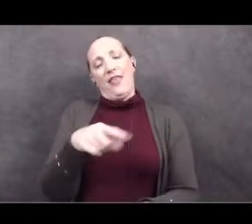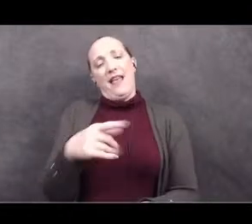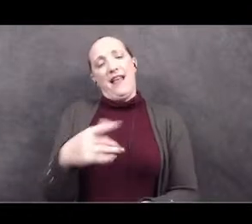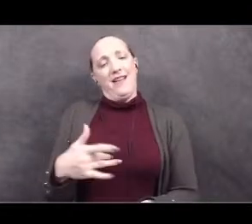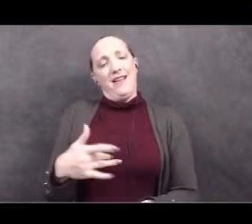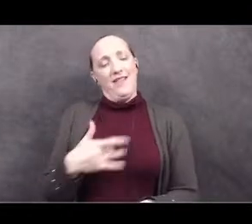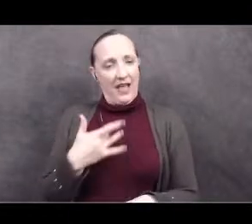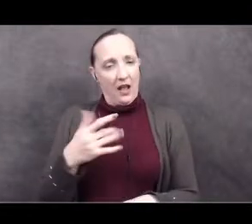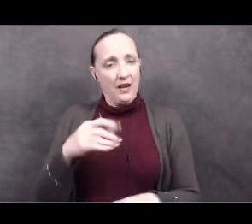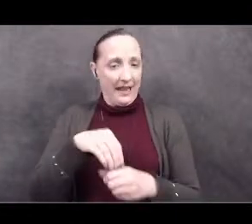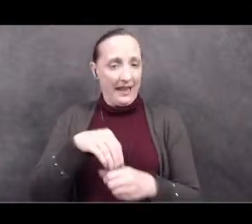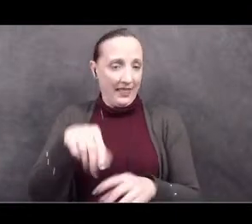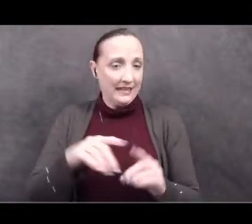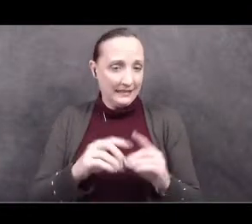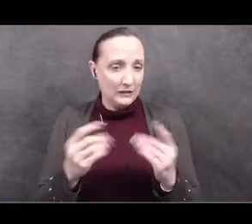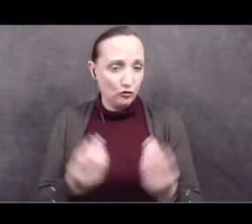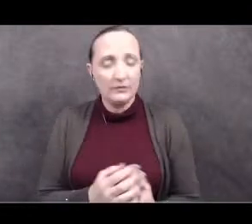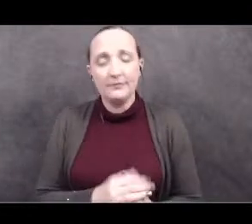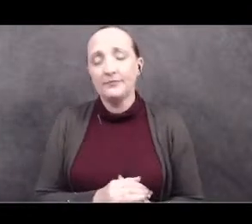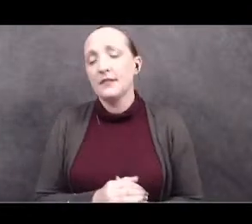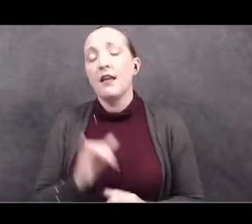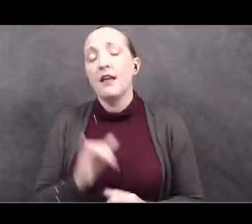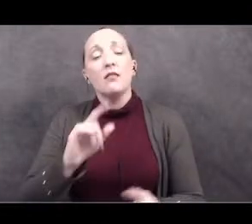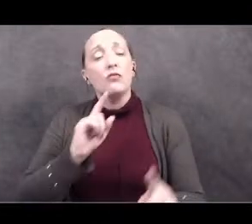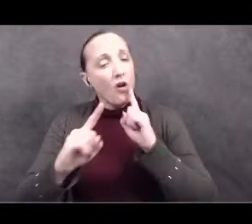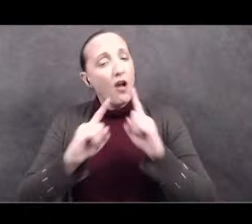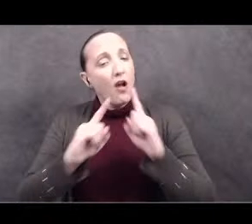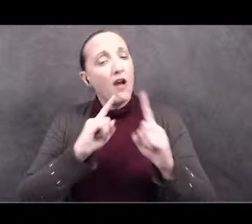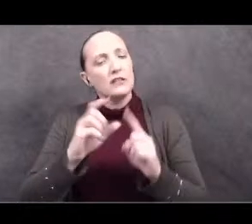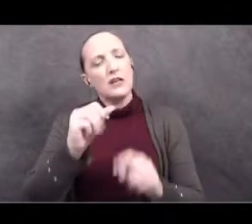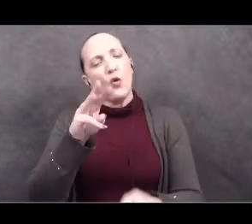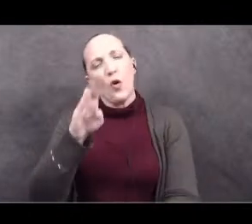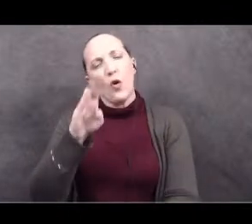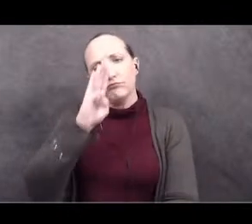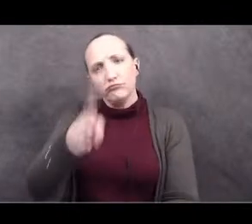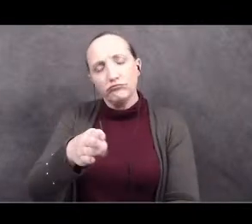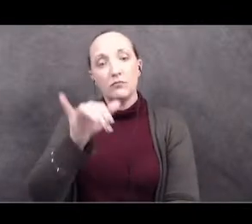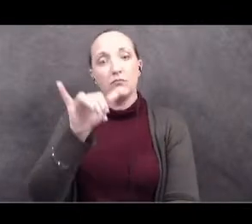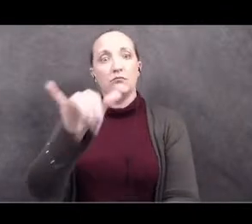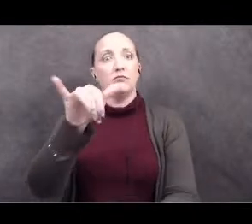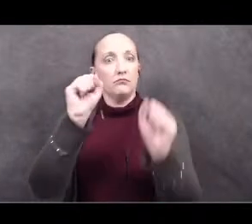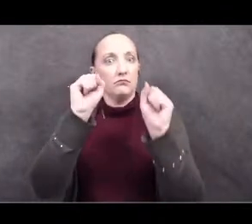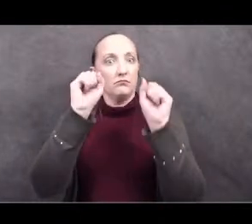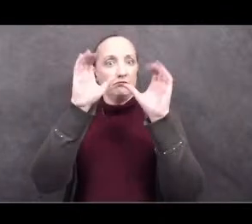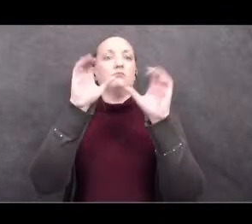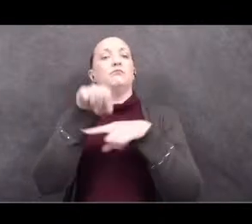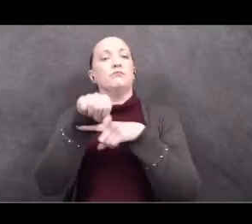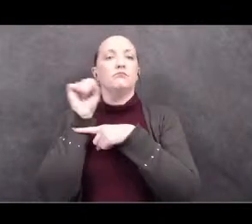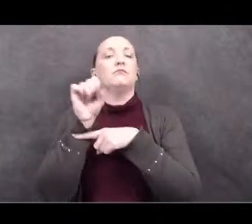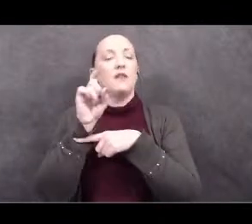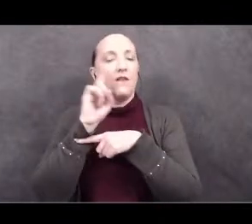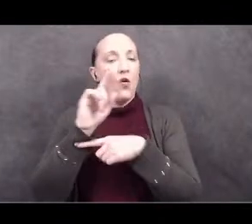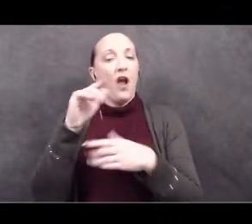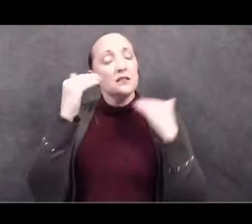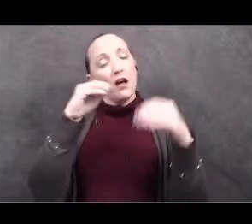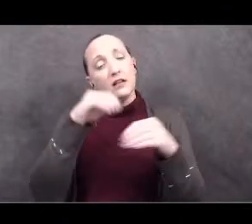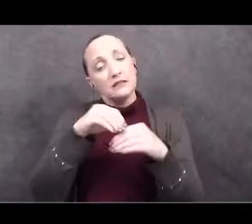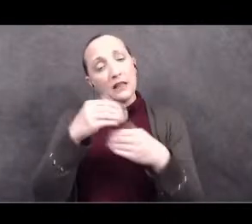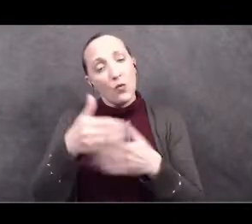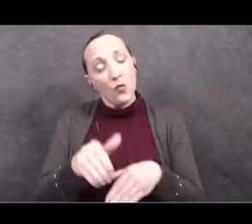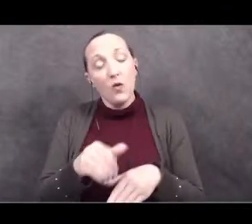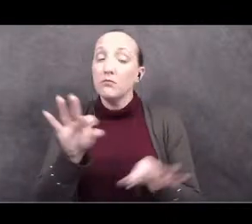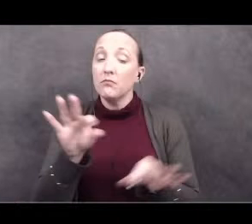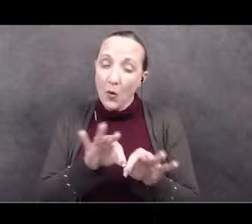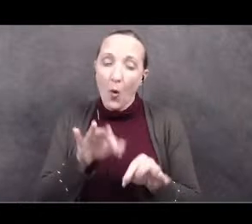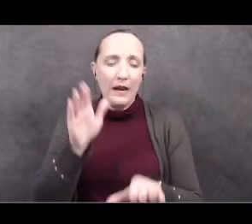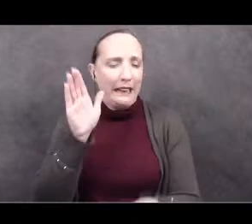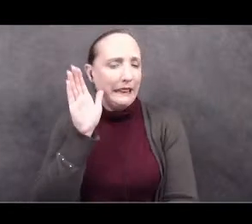this District the conversations were candid and it was an eye- openening experience for the adults in the room that simply listened Colton Joint Unified